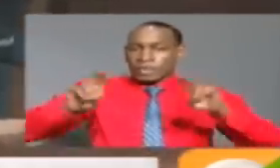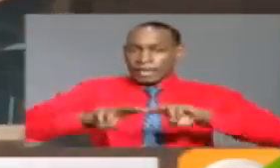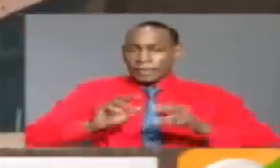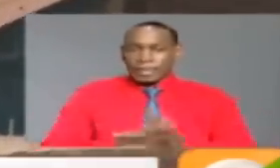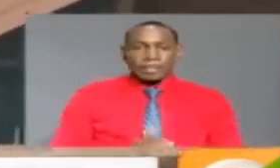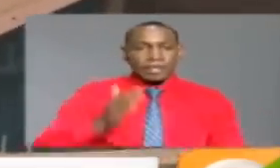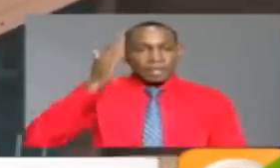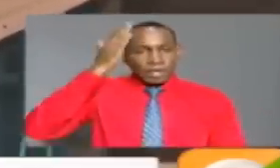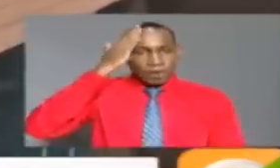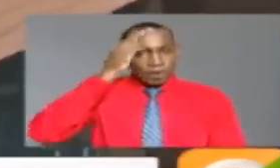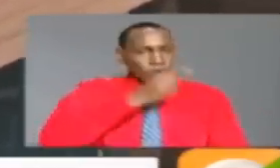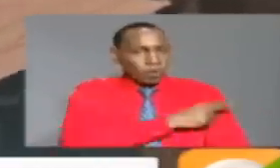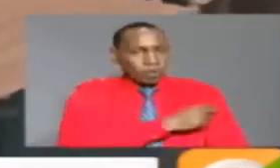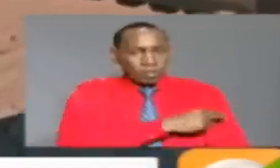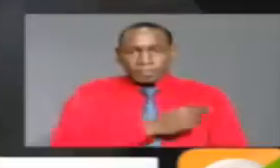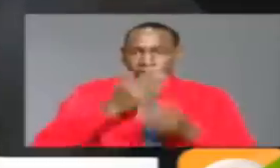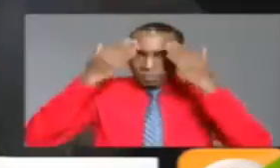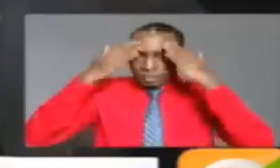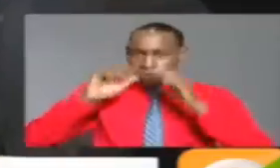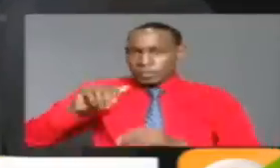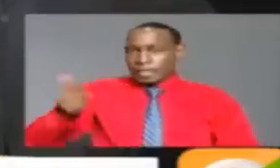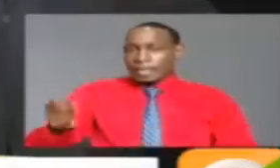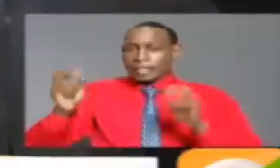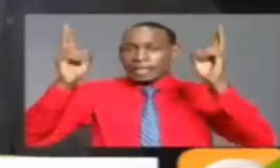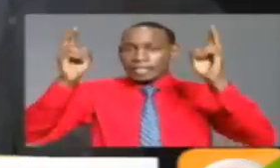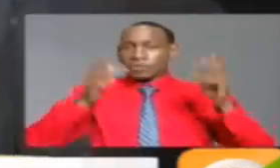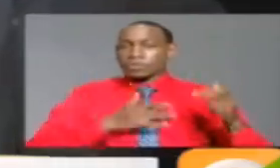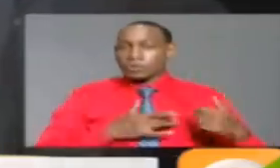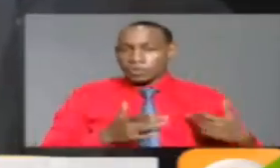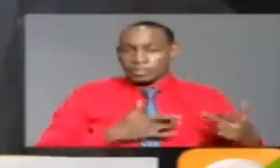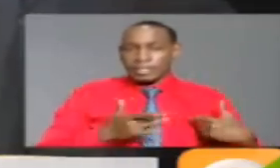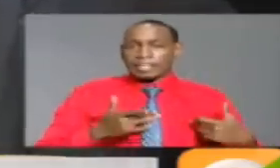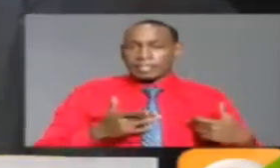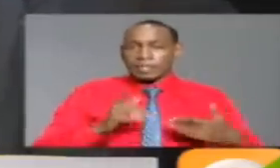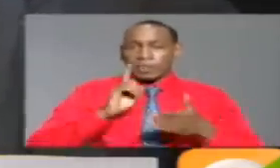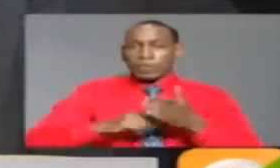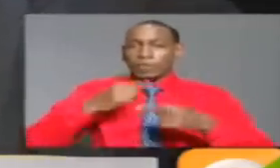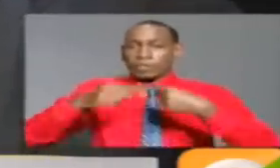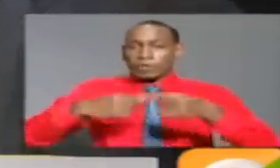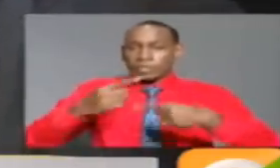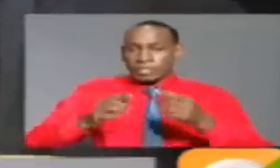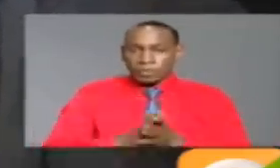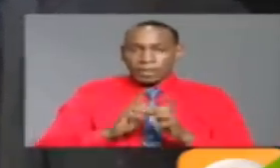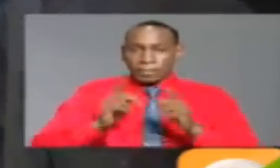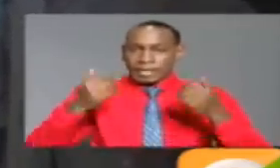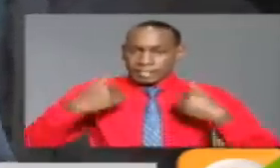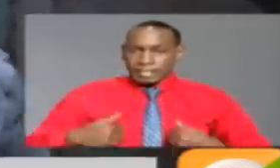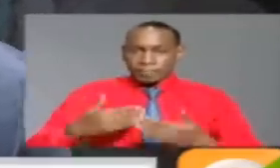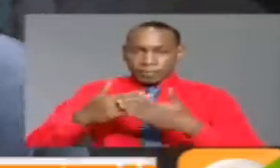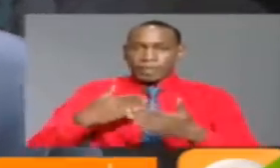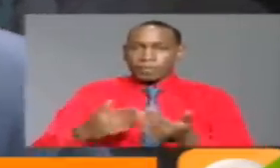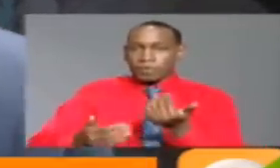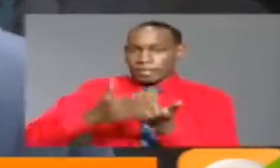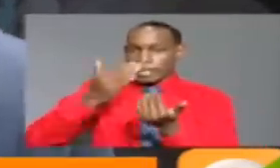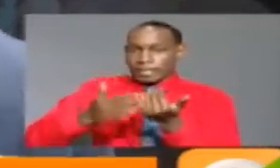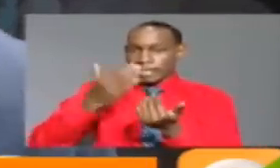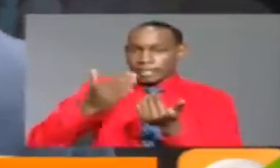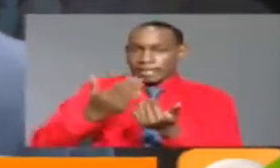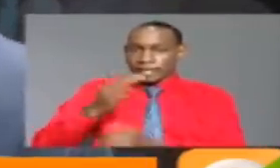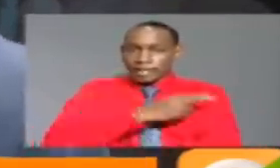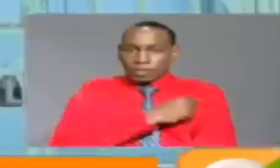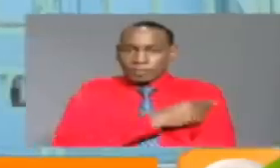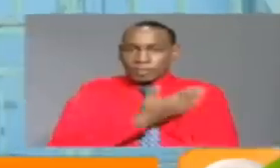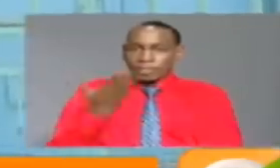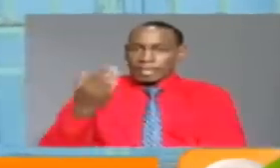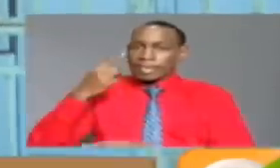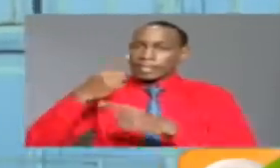tunajua hiyo ni hospitali, hatujui mambo yote kuhusu ile inaendelea hapo, lakini hata mimi nishaitibiwa hapo kama imekaa hapa miaka